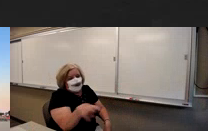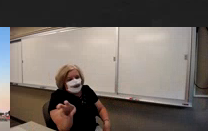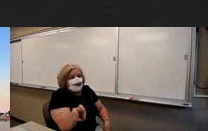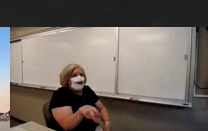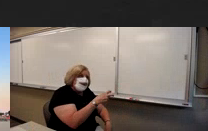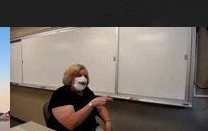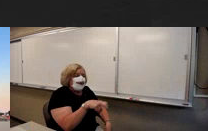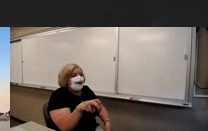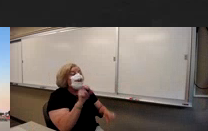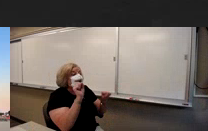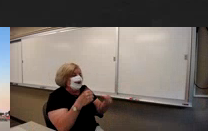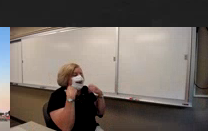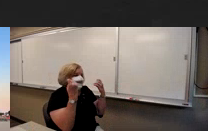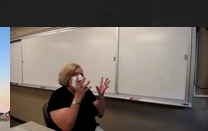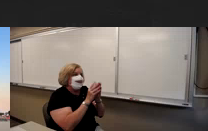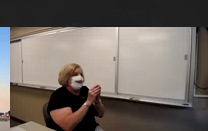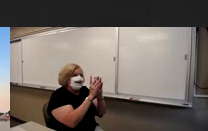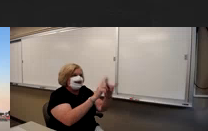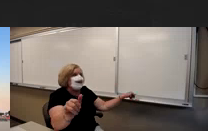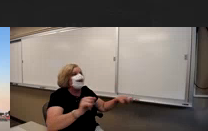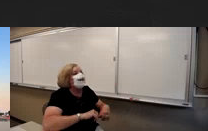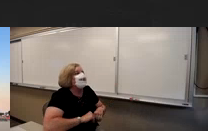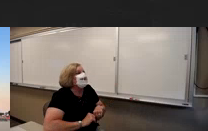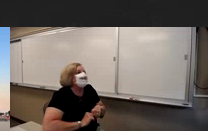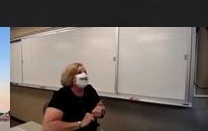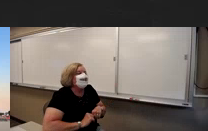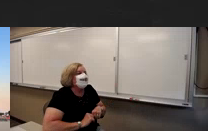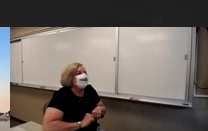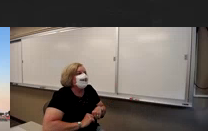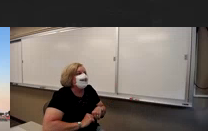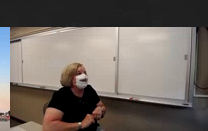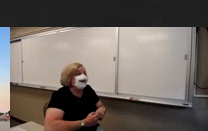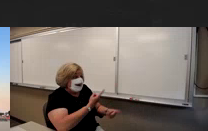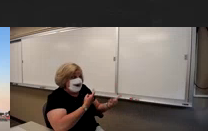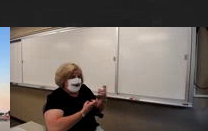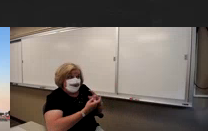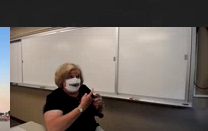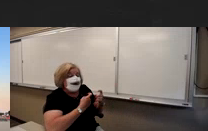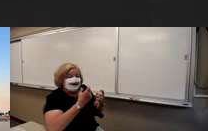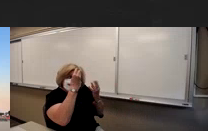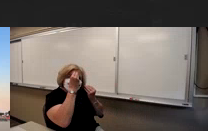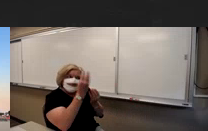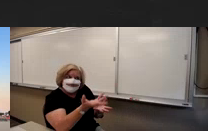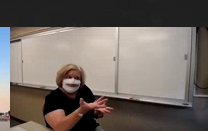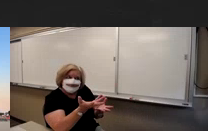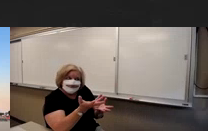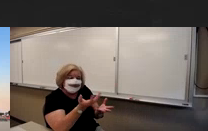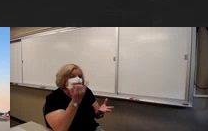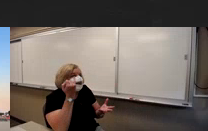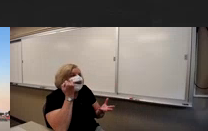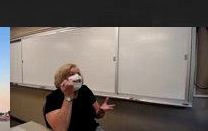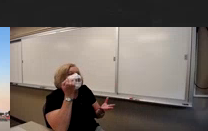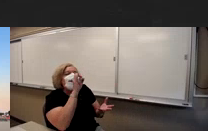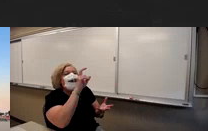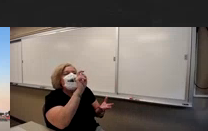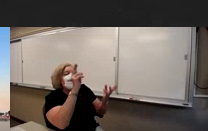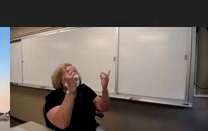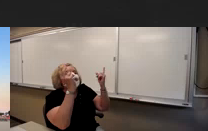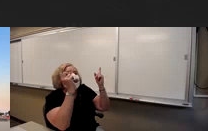you could have multiple meetings simultaneous. Are there questions with that? I just wanted to make you aware in case that kind